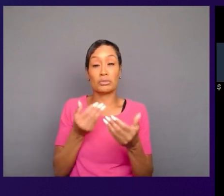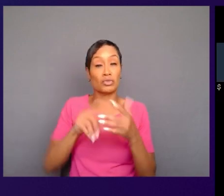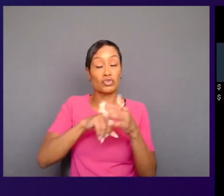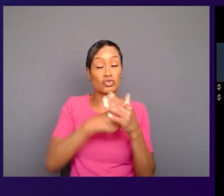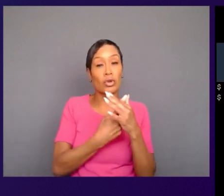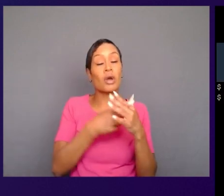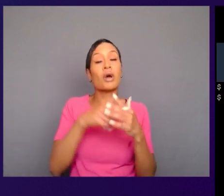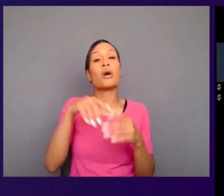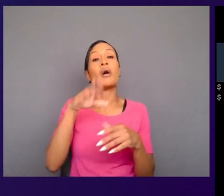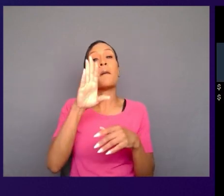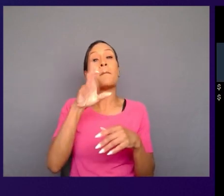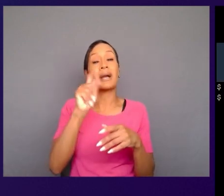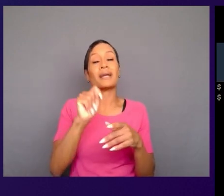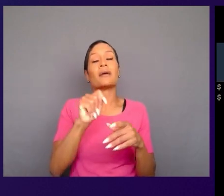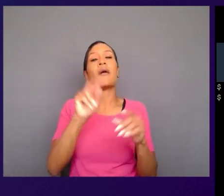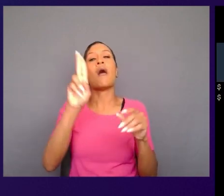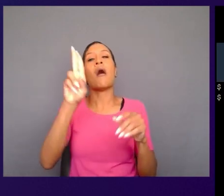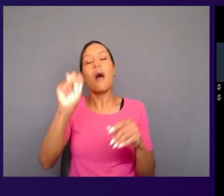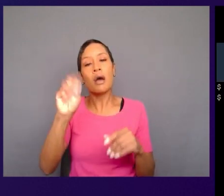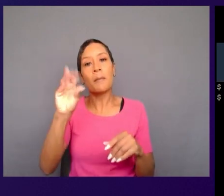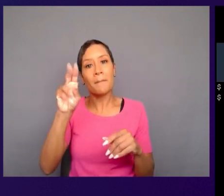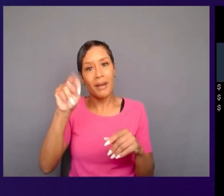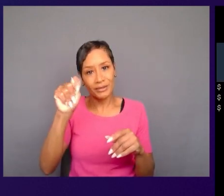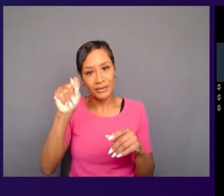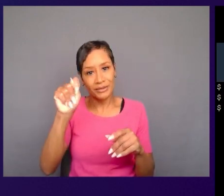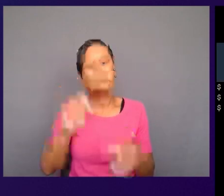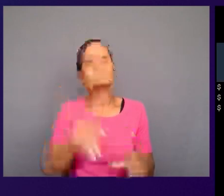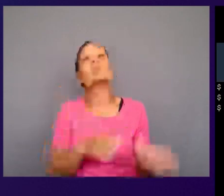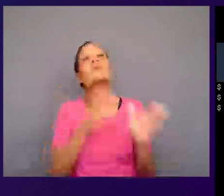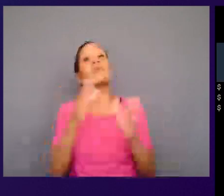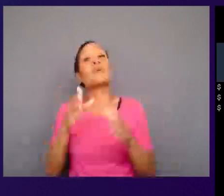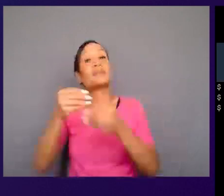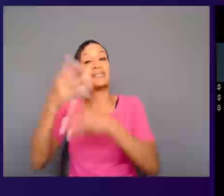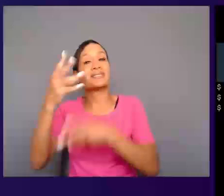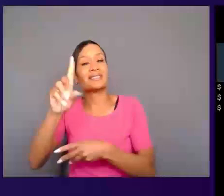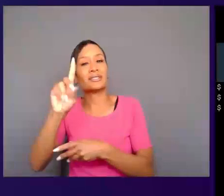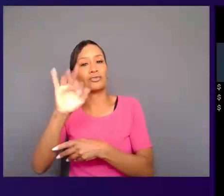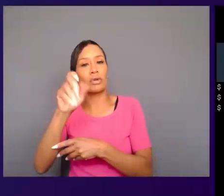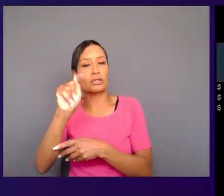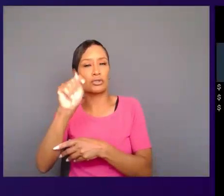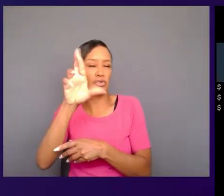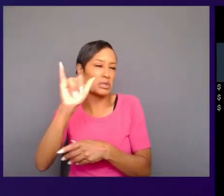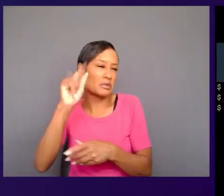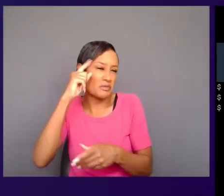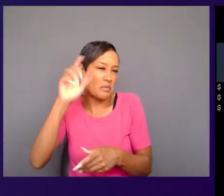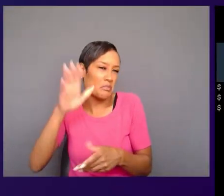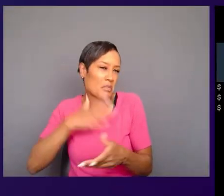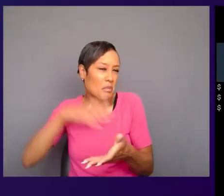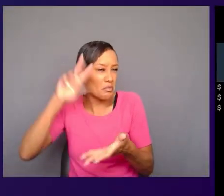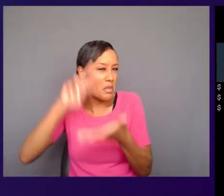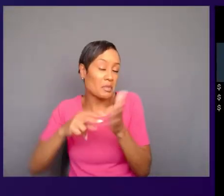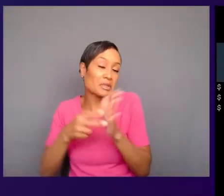my bucket, and then I can use this directory for any other purpose. So that was a quick demo, hopefully useful.